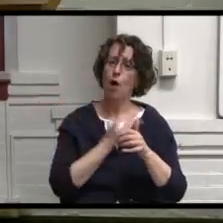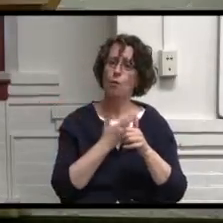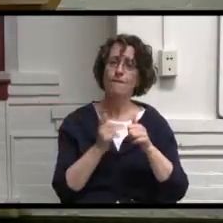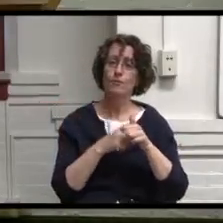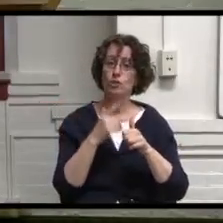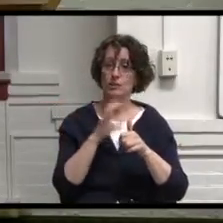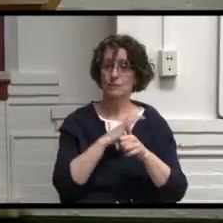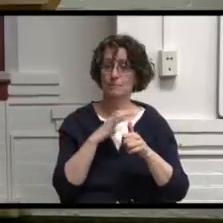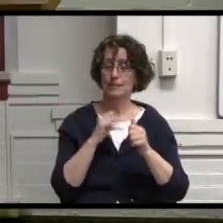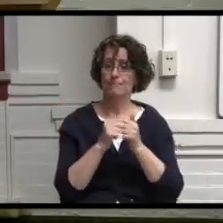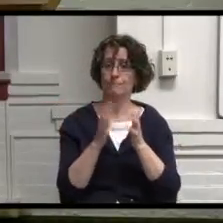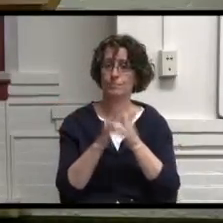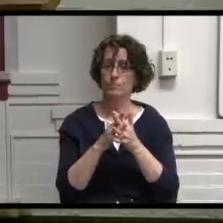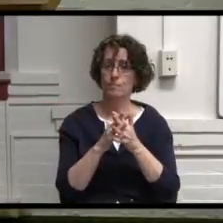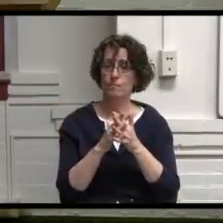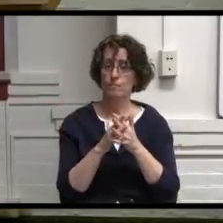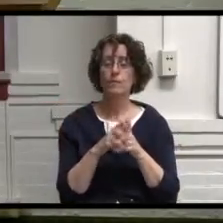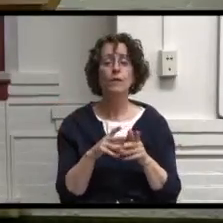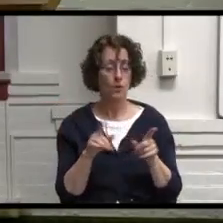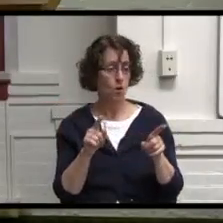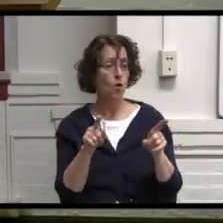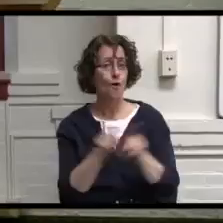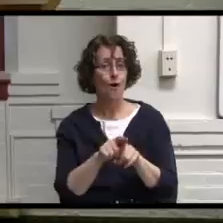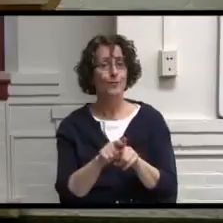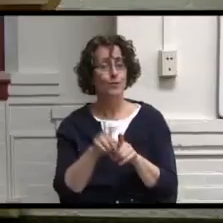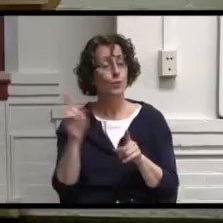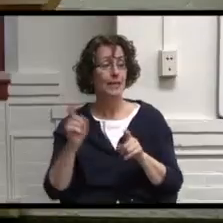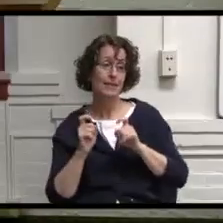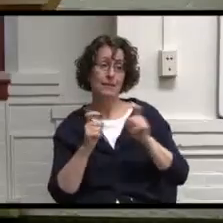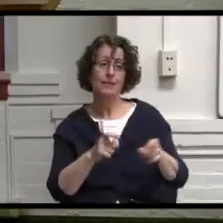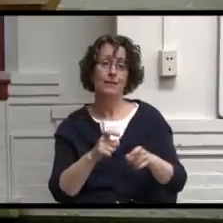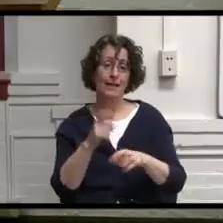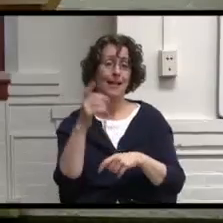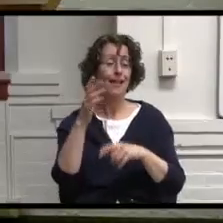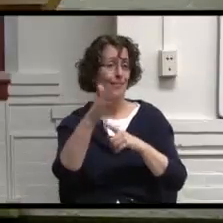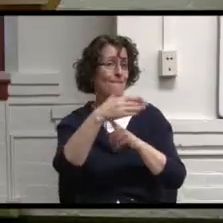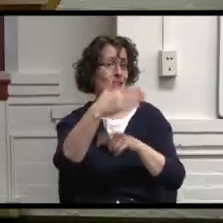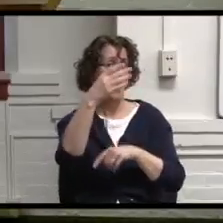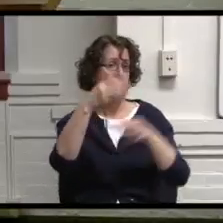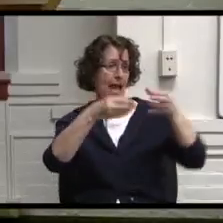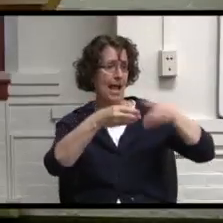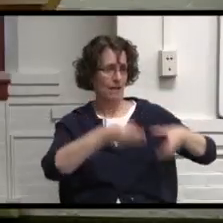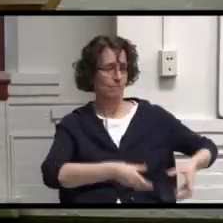Mr. Walsh is also the person who donated the flagpole. Oh, great. Mm-hmm.